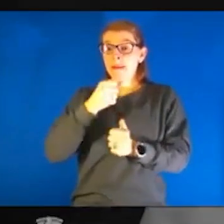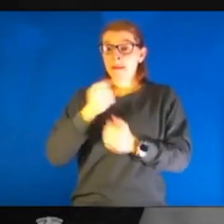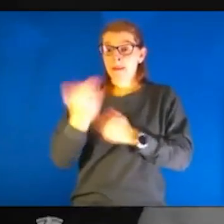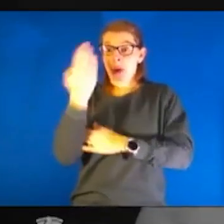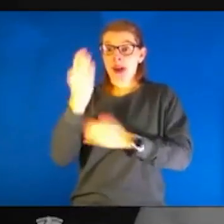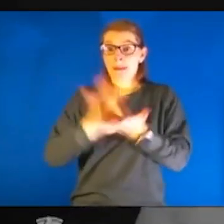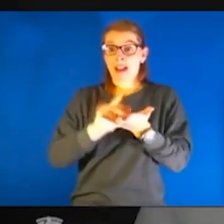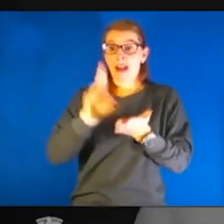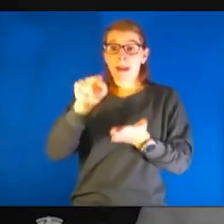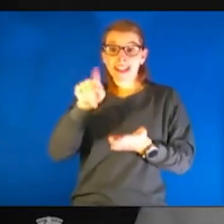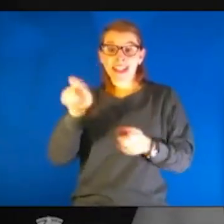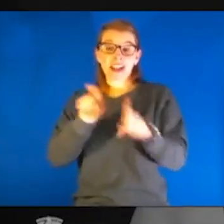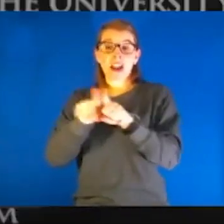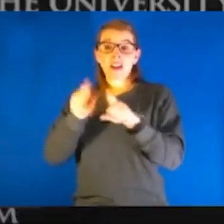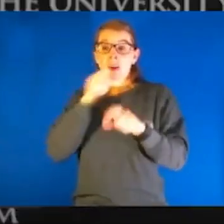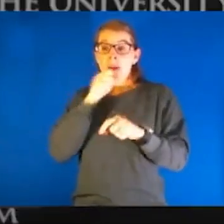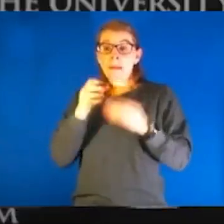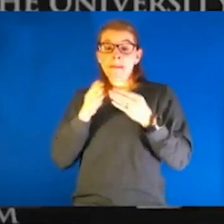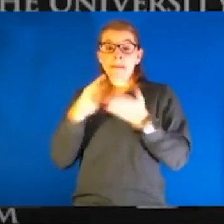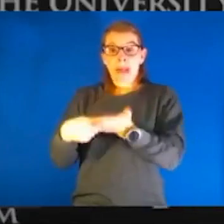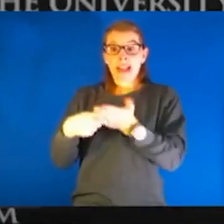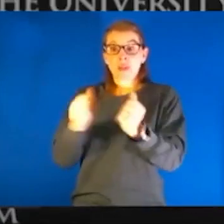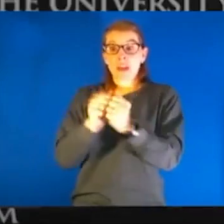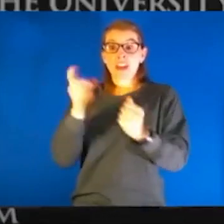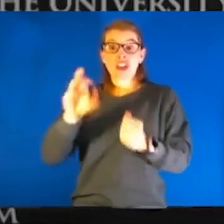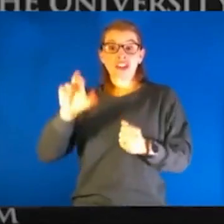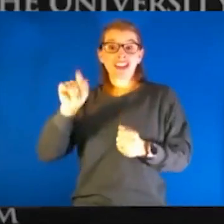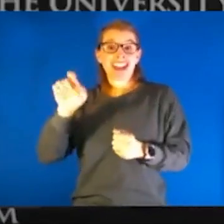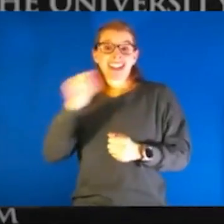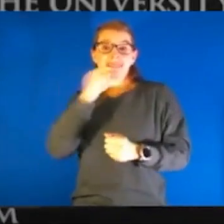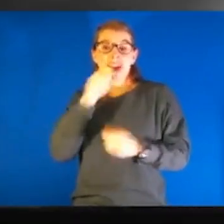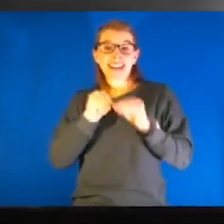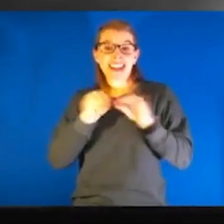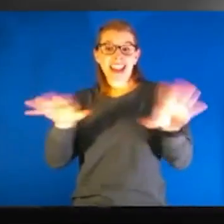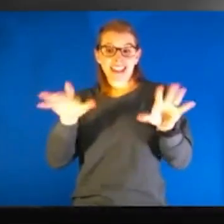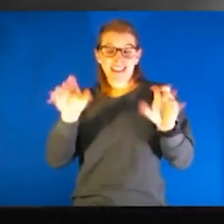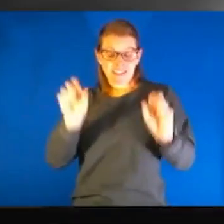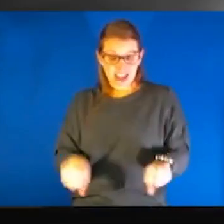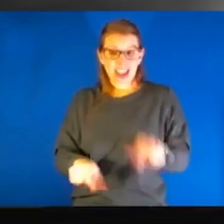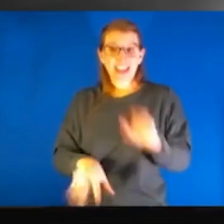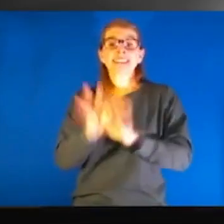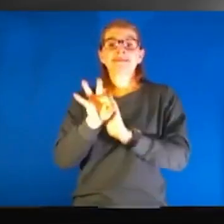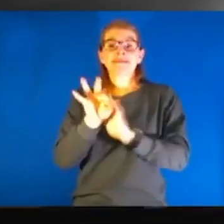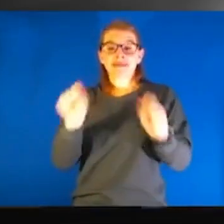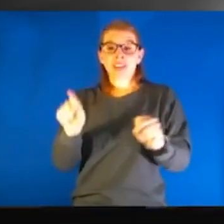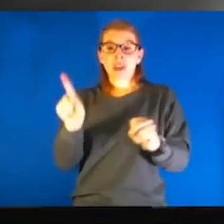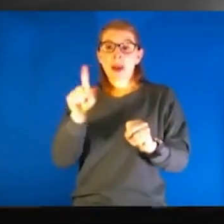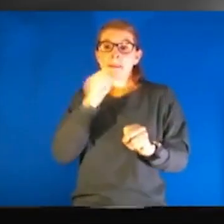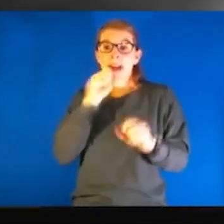mics with Dr. Stites podcasts. Now everywhere podcasts are available.